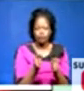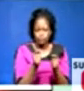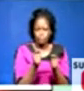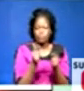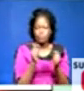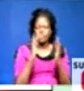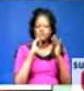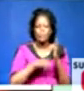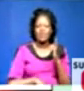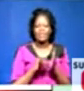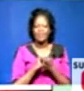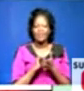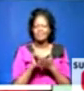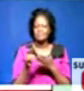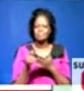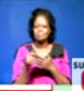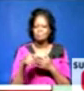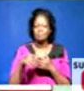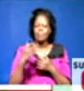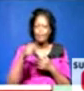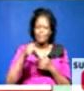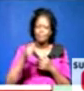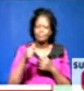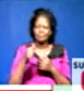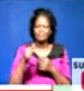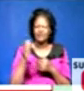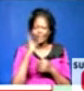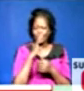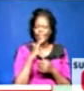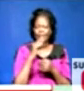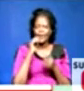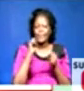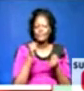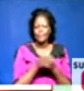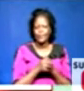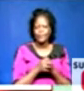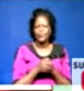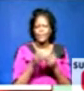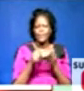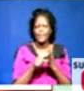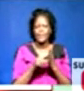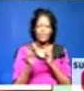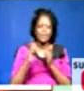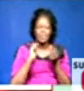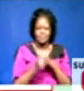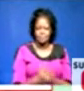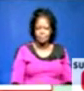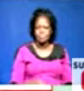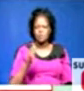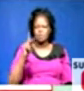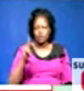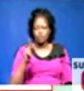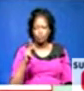plastic pollution may lead to the crisis of climate change. Aoron Nanok, a senior agronomist